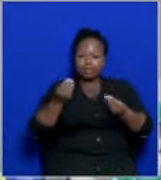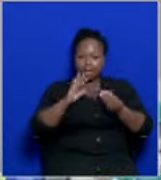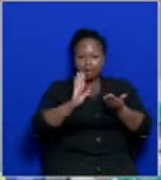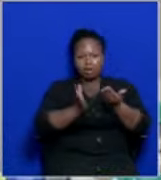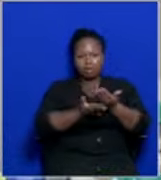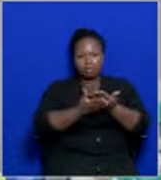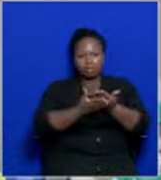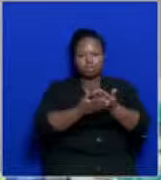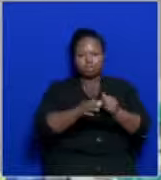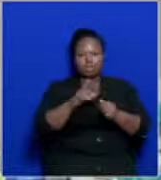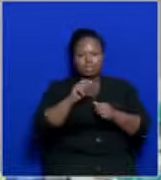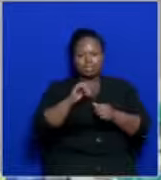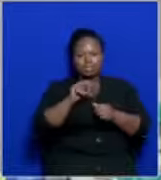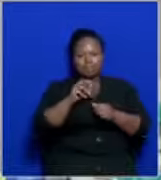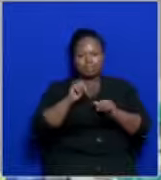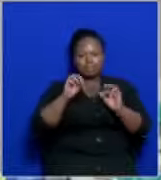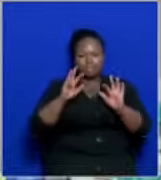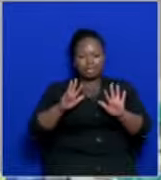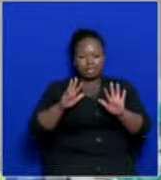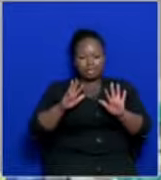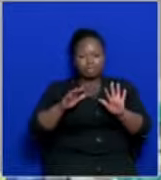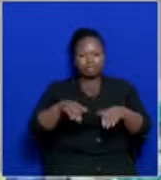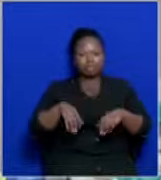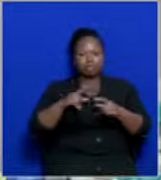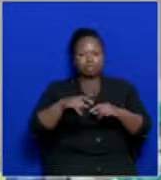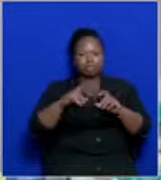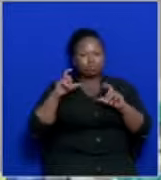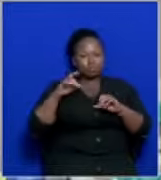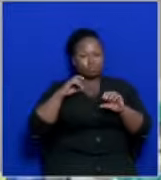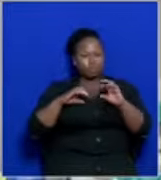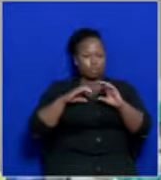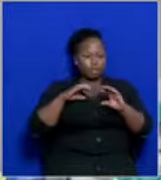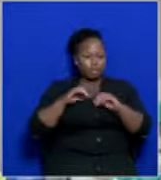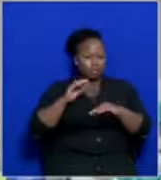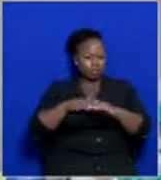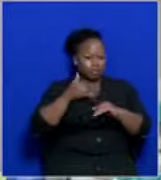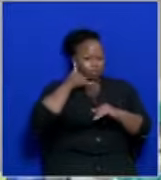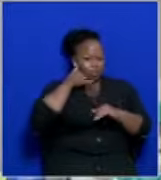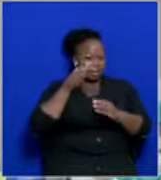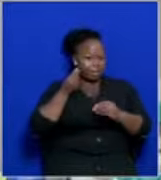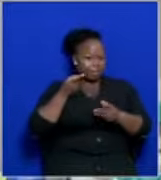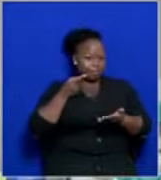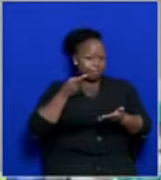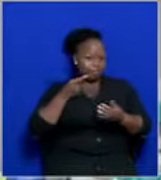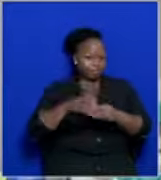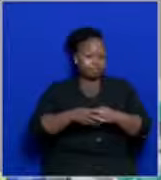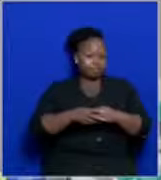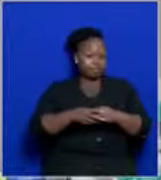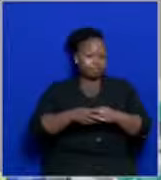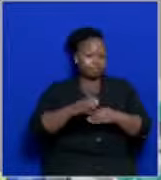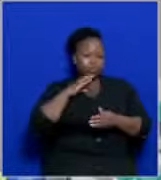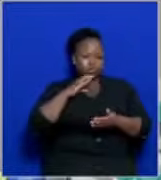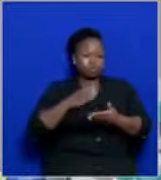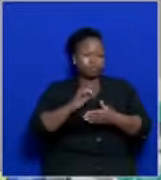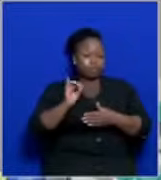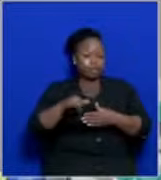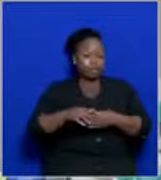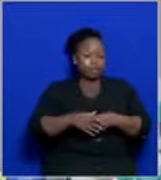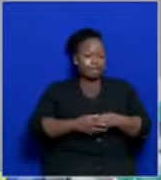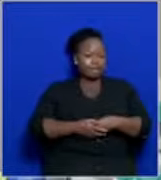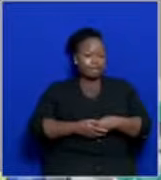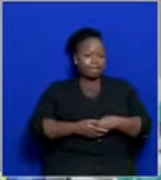TLM10 screenshots of our communication on this phone number. Do you confirm that? Yes, I confirm.